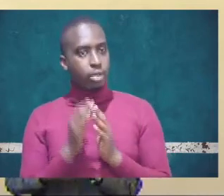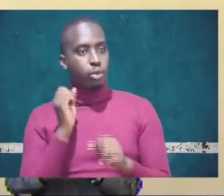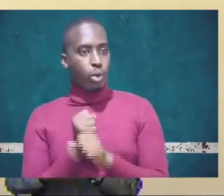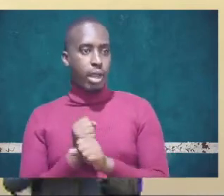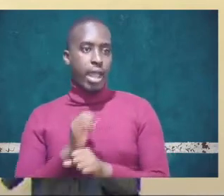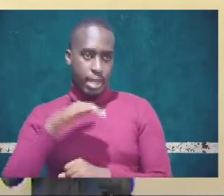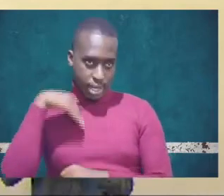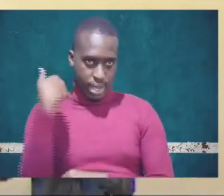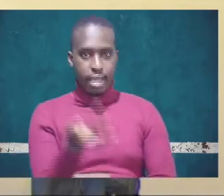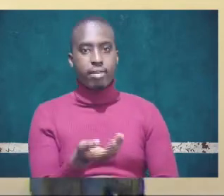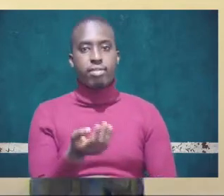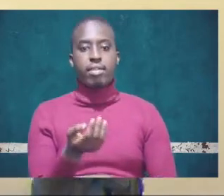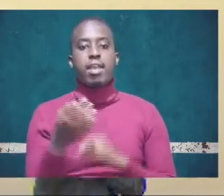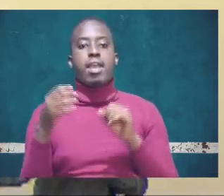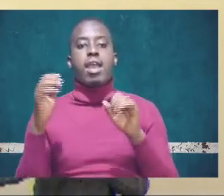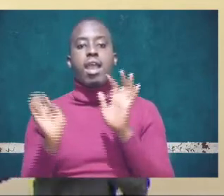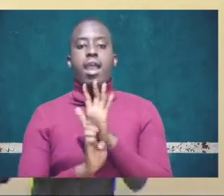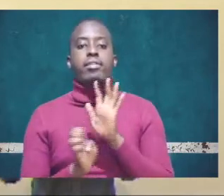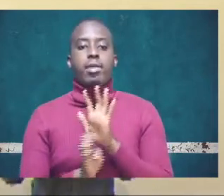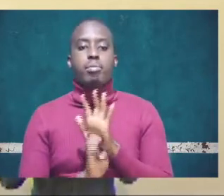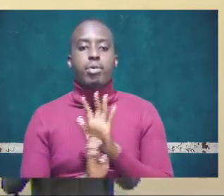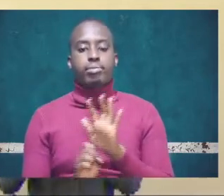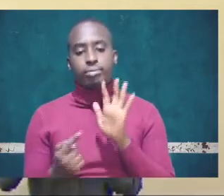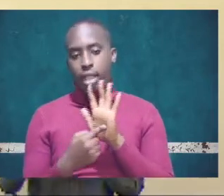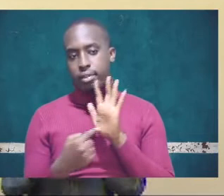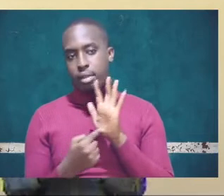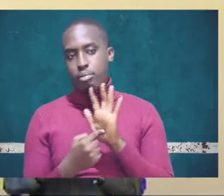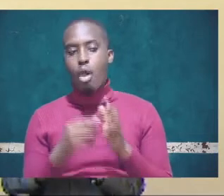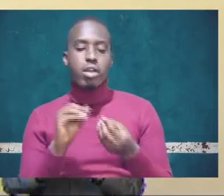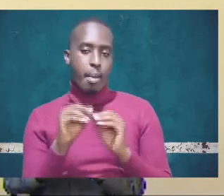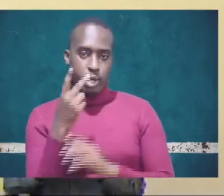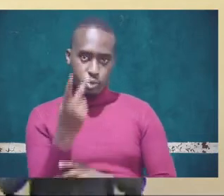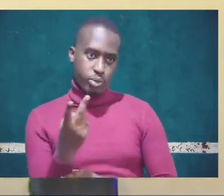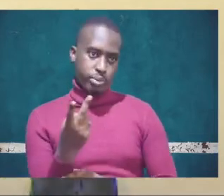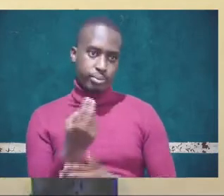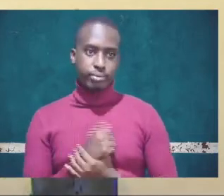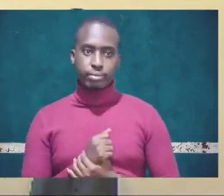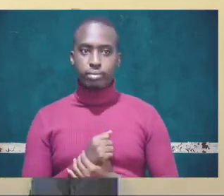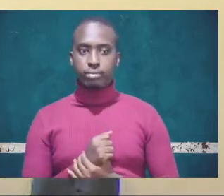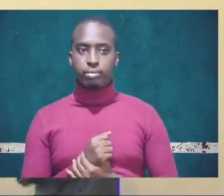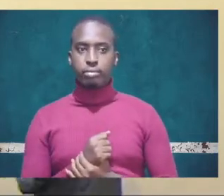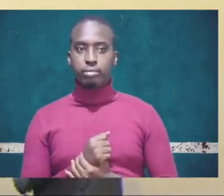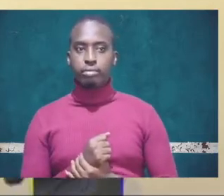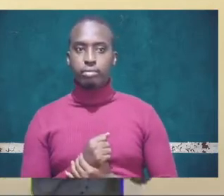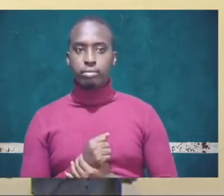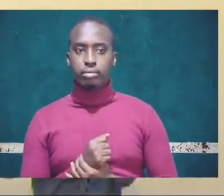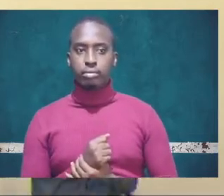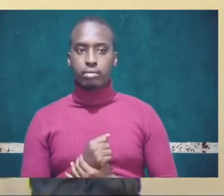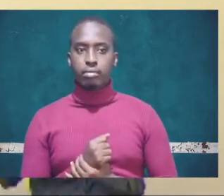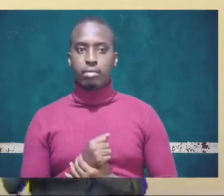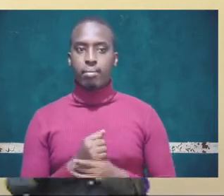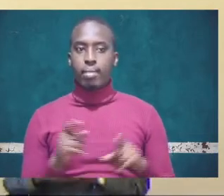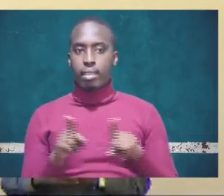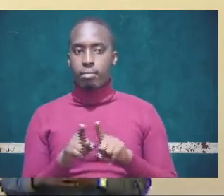next example. Example number 2. I prefer to write it with the